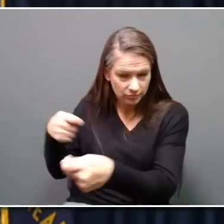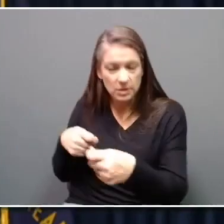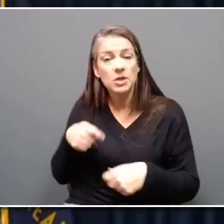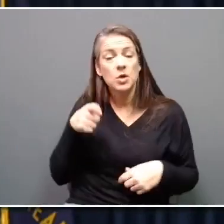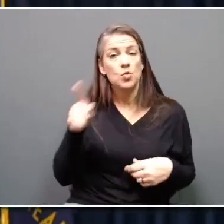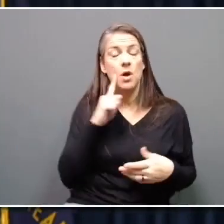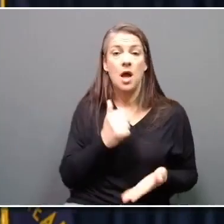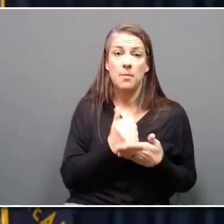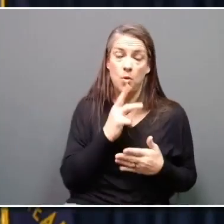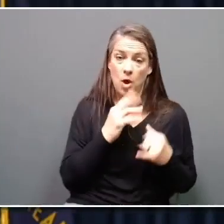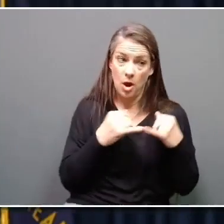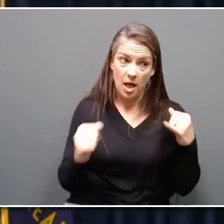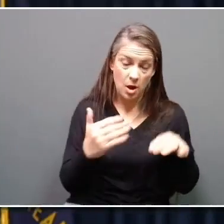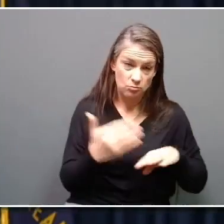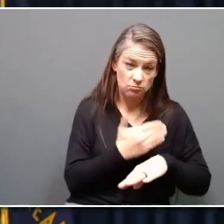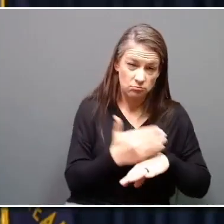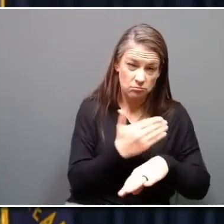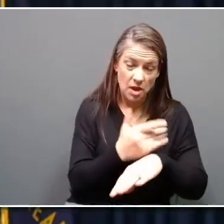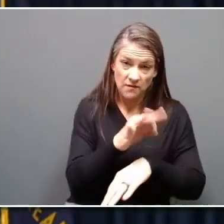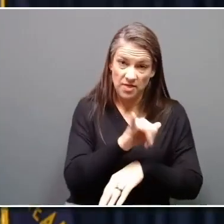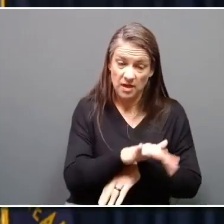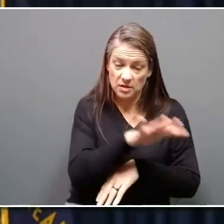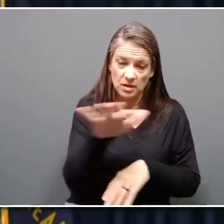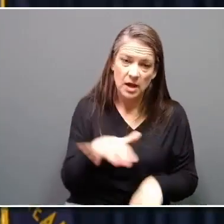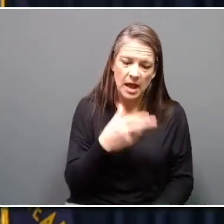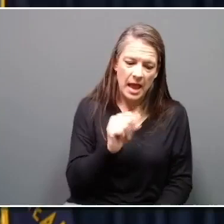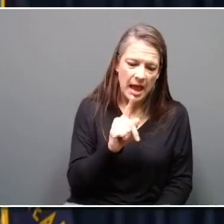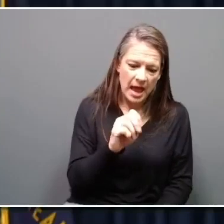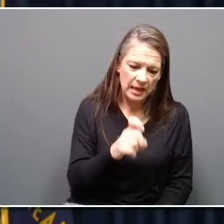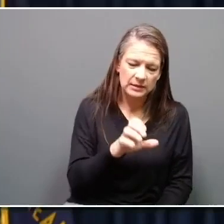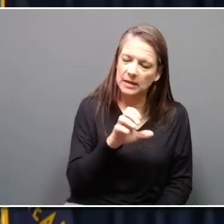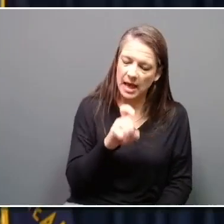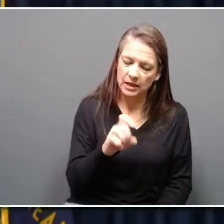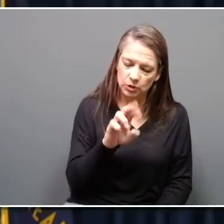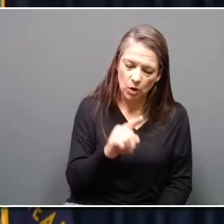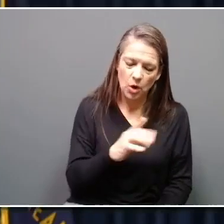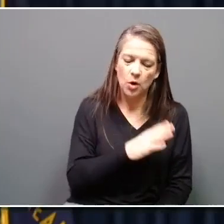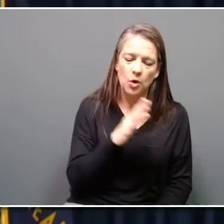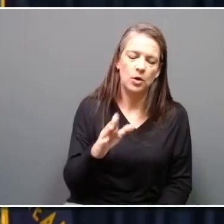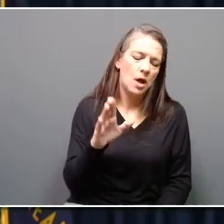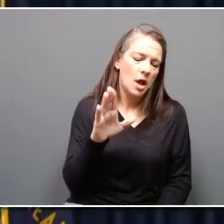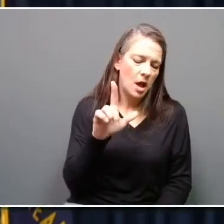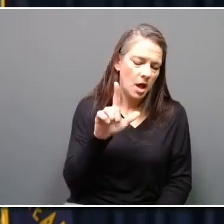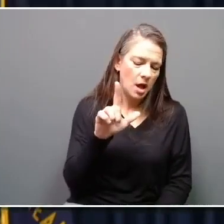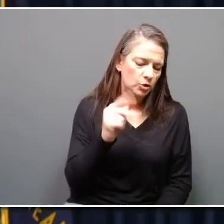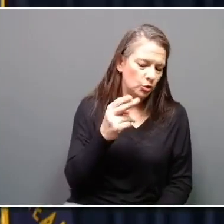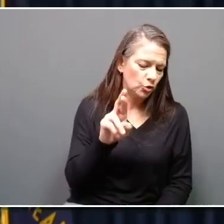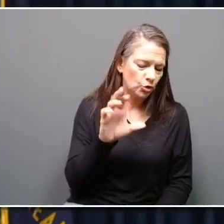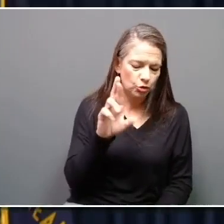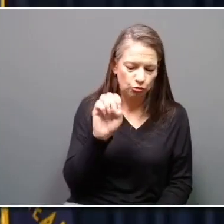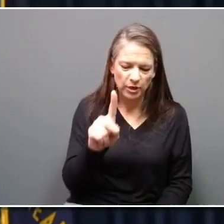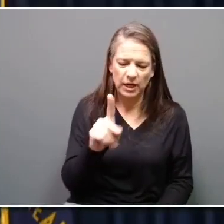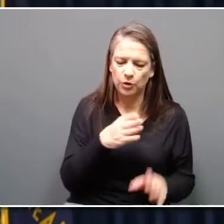repairs in the communities of Lost Creek Road, Haddocks through Altro Road, Watts, and the Turners Creek through Freeman